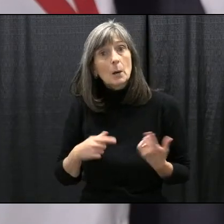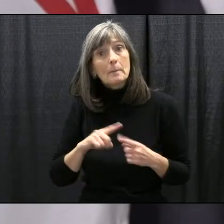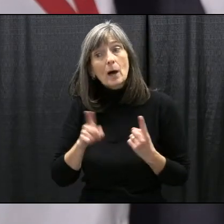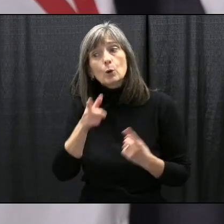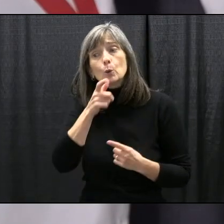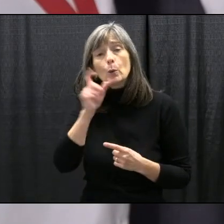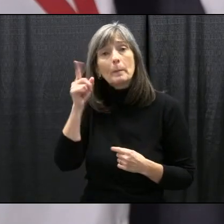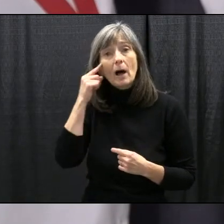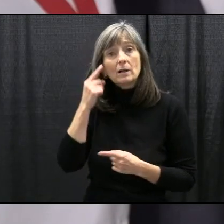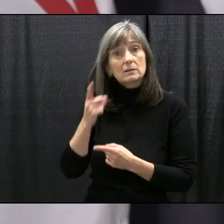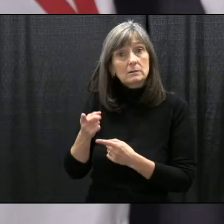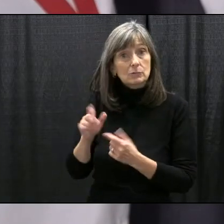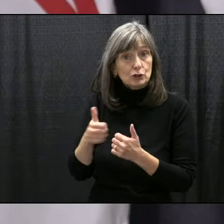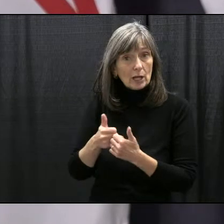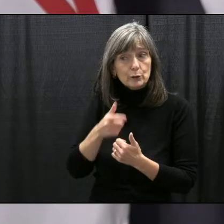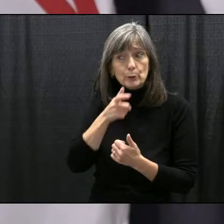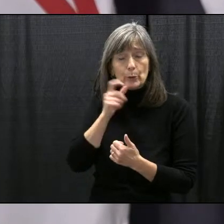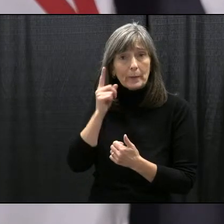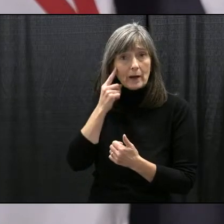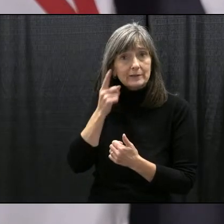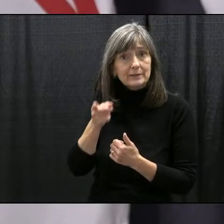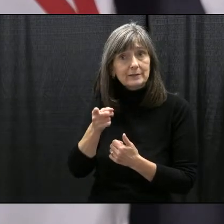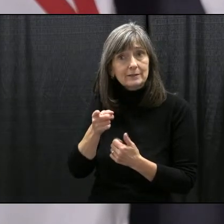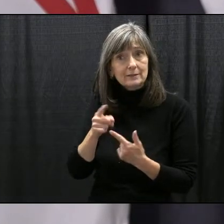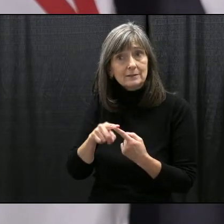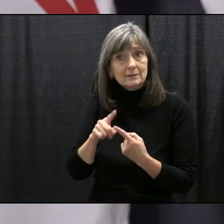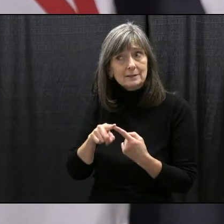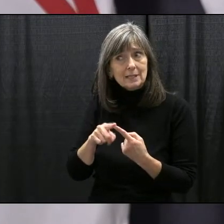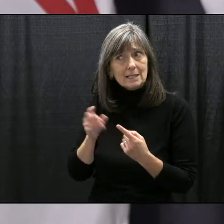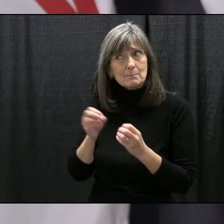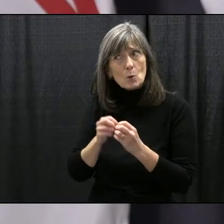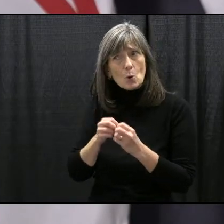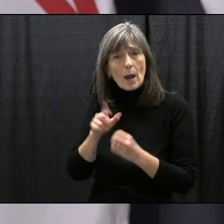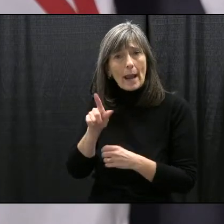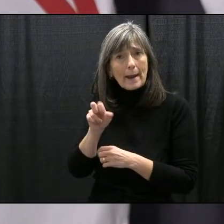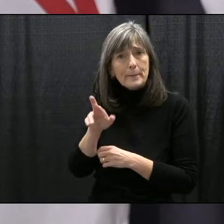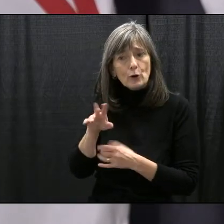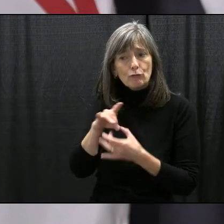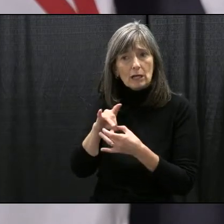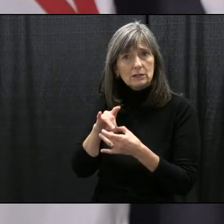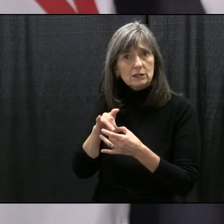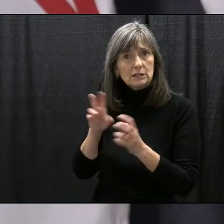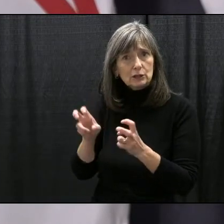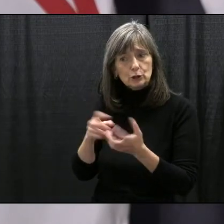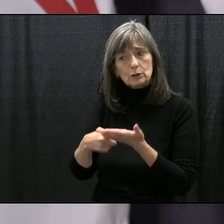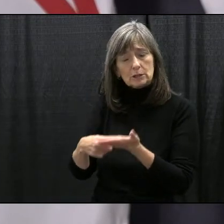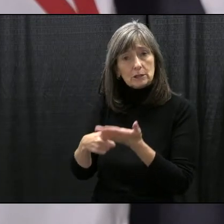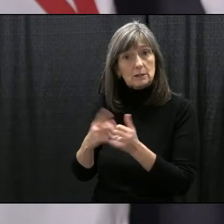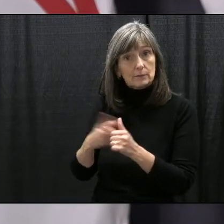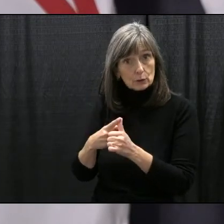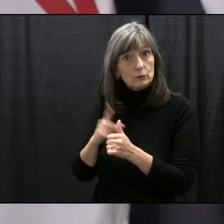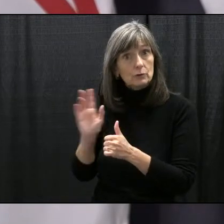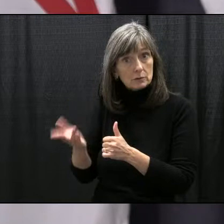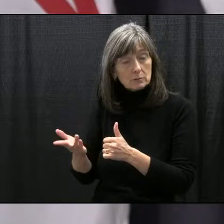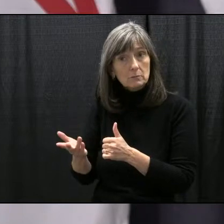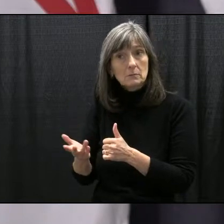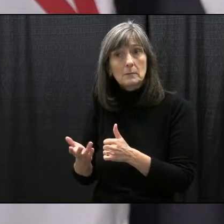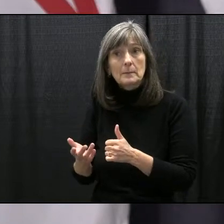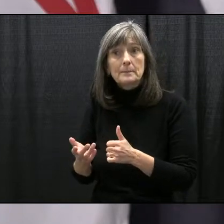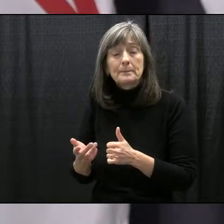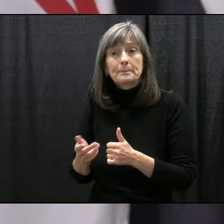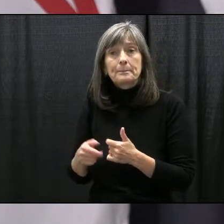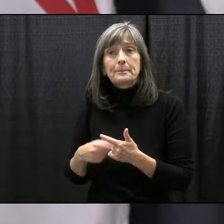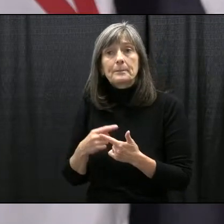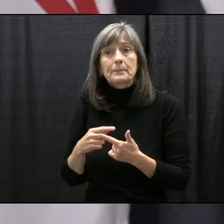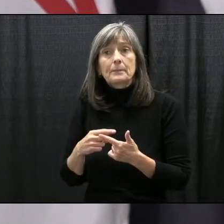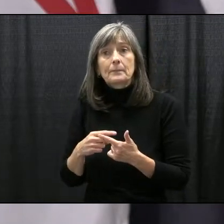employer would be. They are as much labor relations issues as anything else. From our point of view,